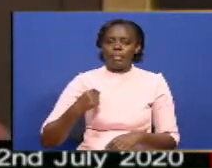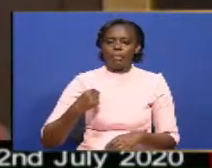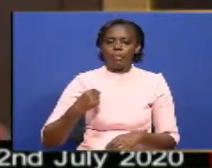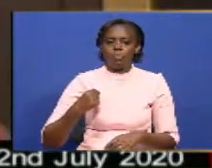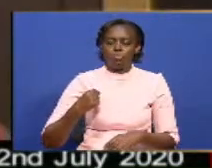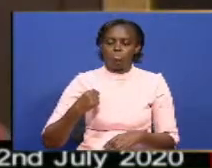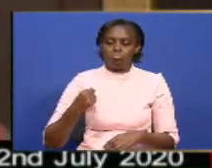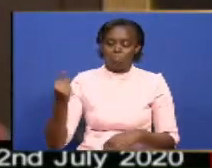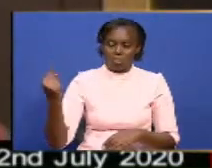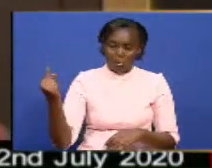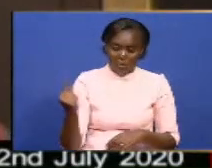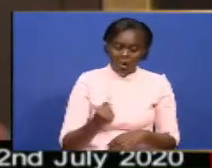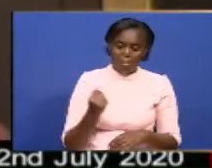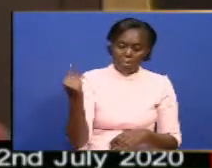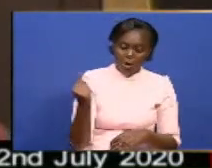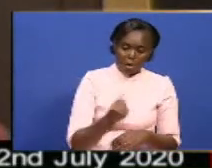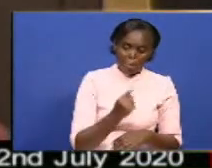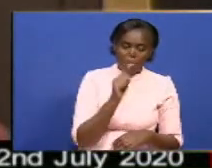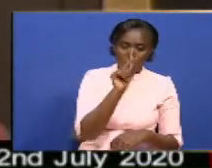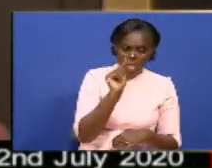repatriation, only